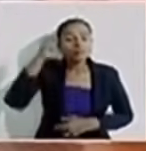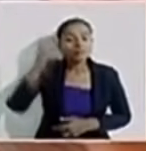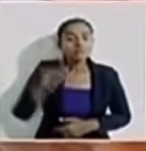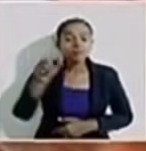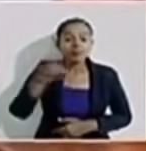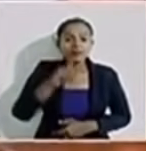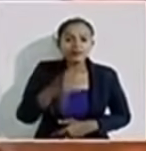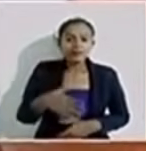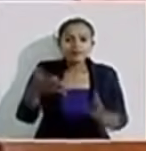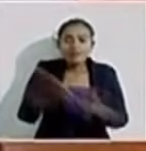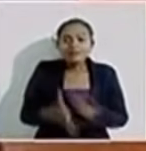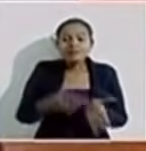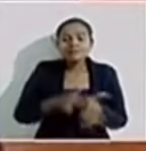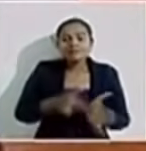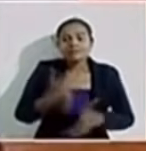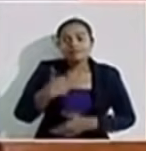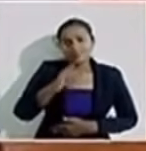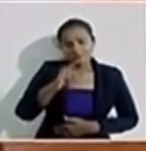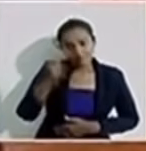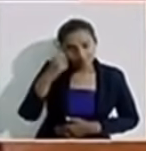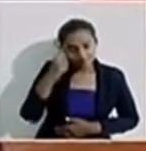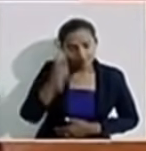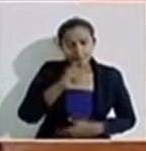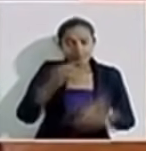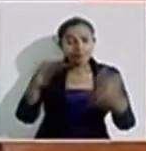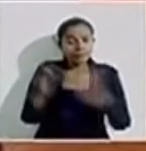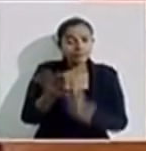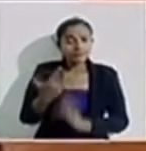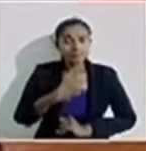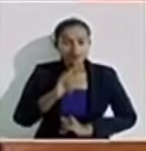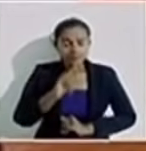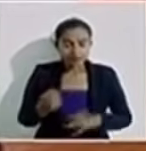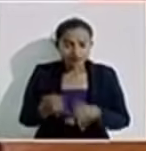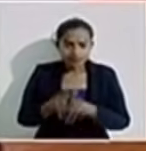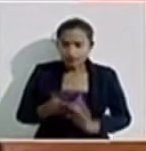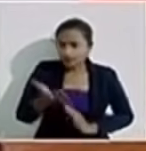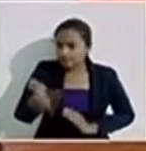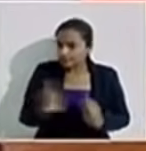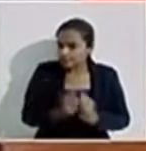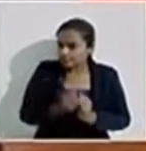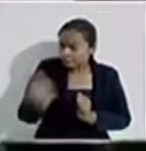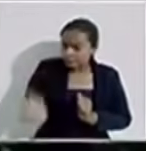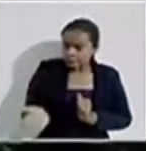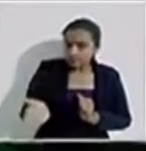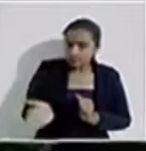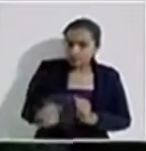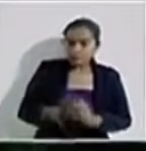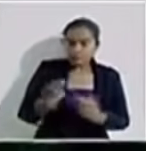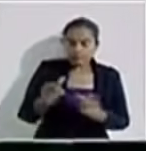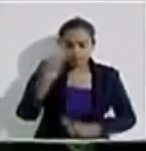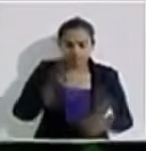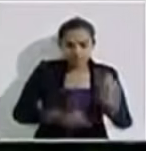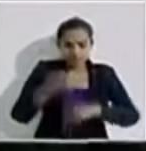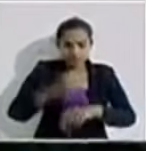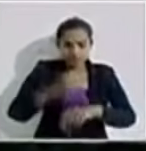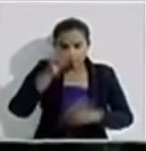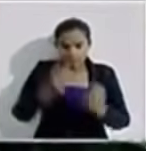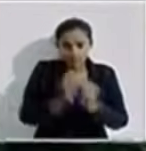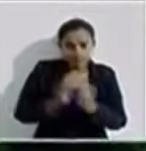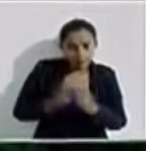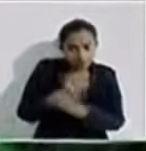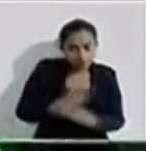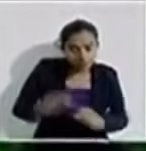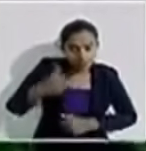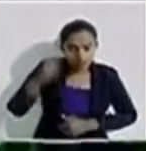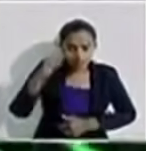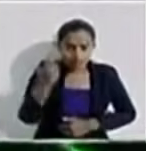department informed court, couldn't this be a part of the pharmaceutical mafia itself? The cloud system of a country is used